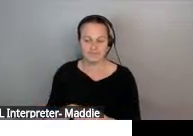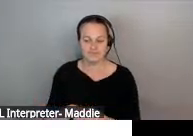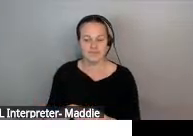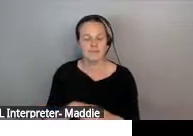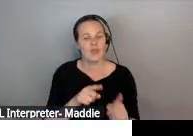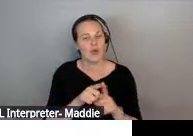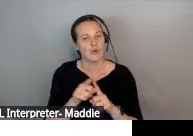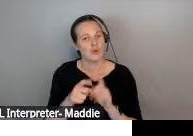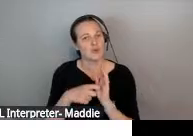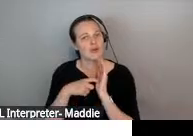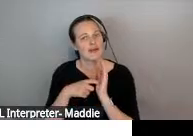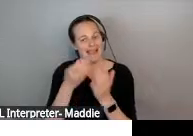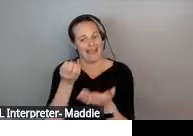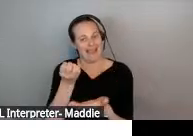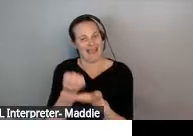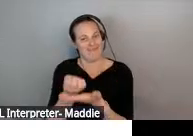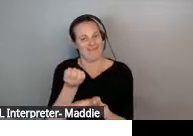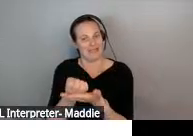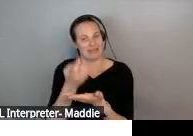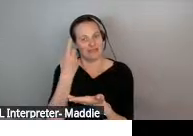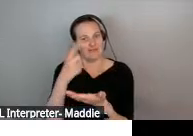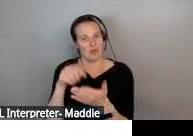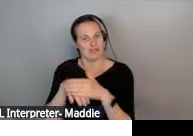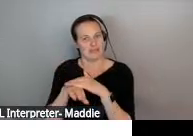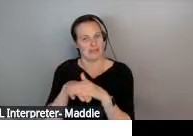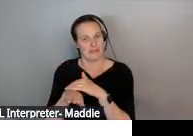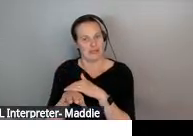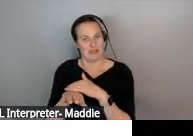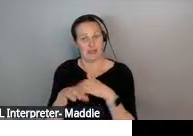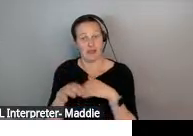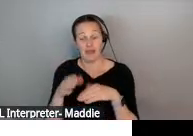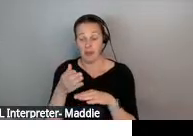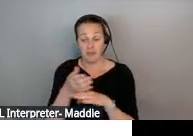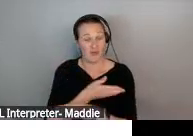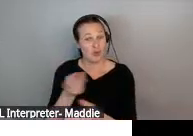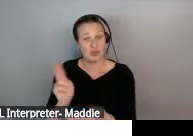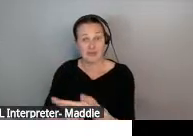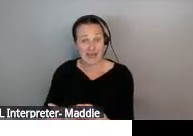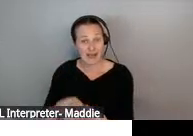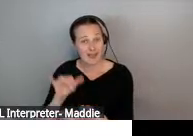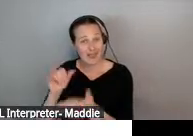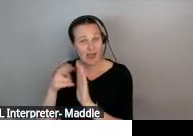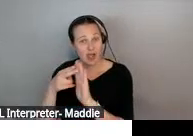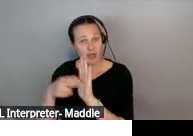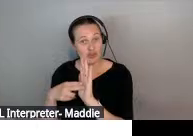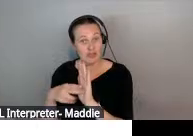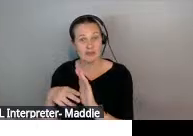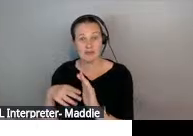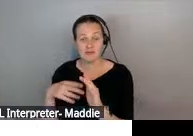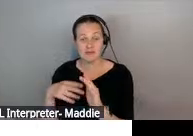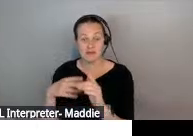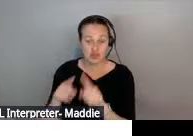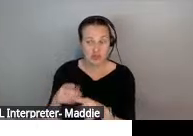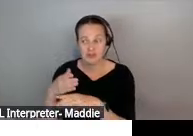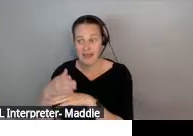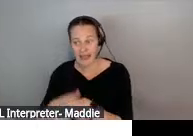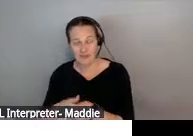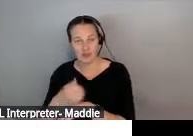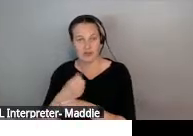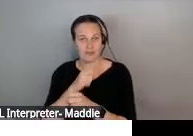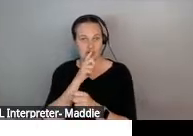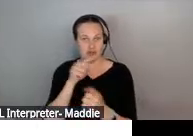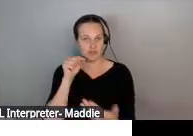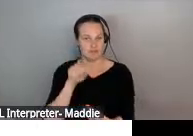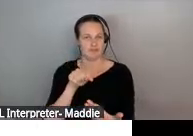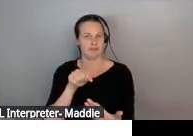of accessibility. So this is before you issue a contract, during and after. So looking at the